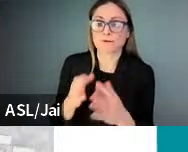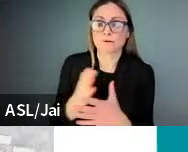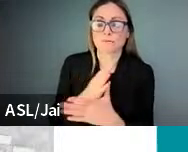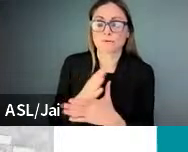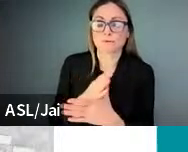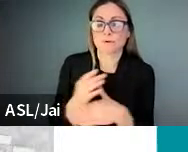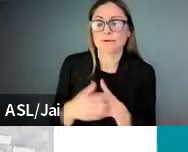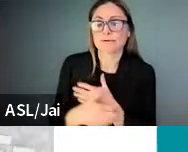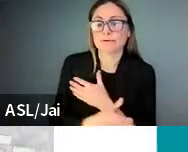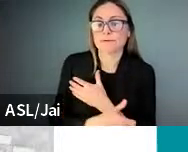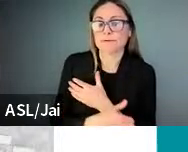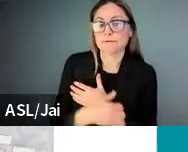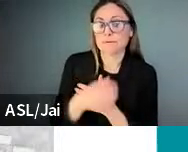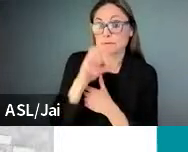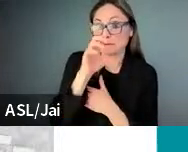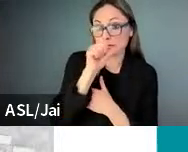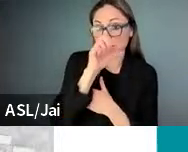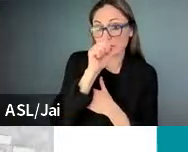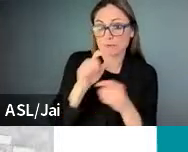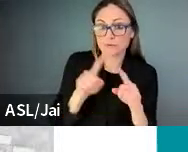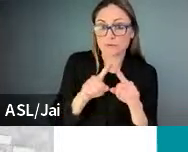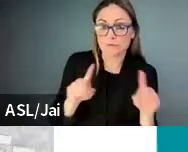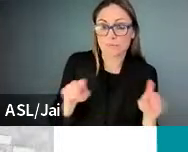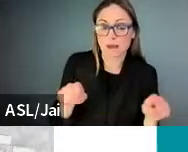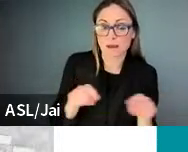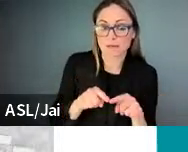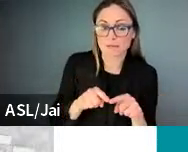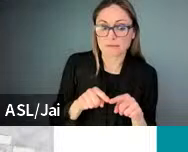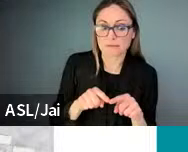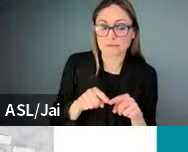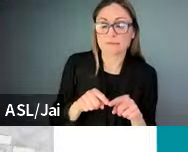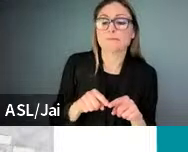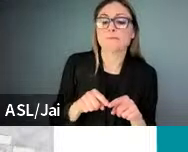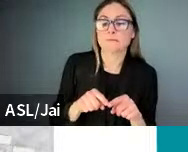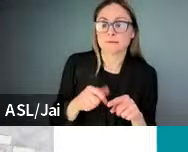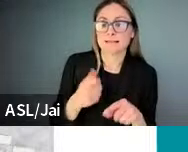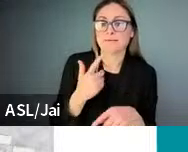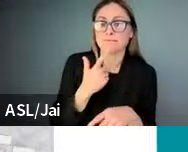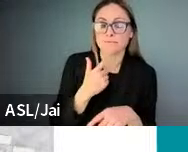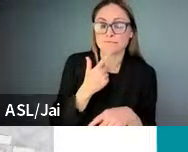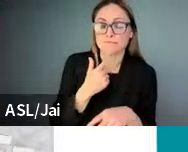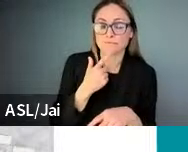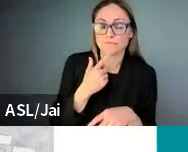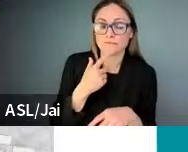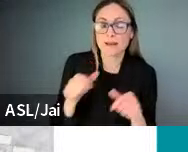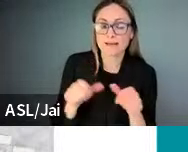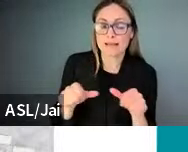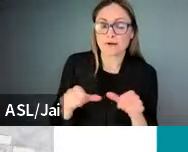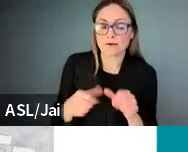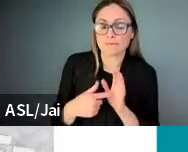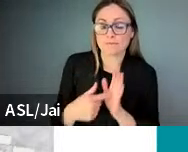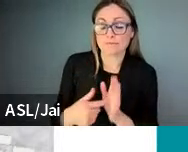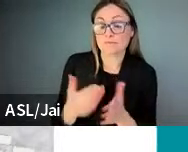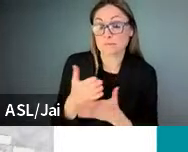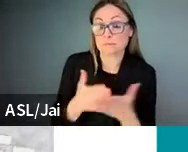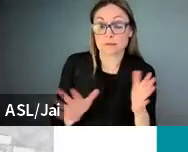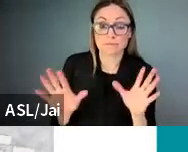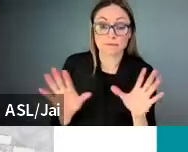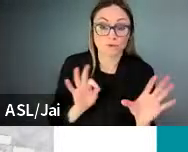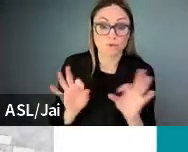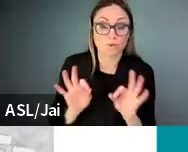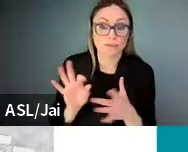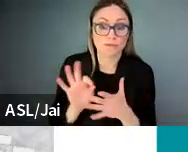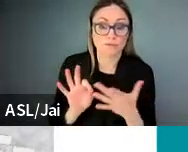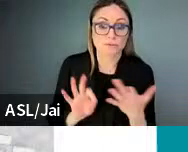the orange box and within that dashed red area, which presents some choices that the program will